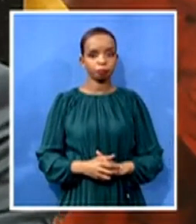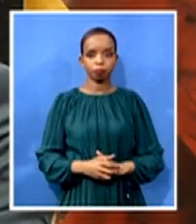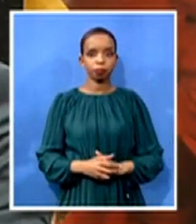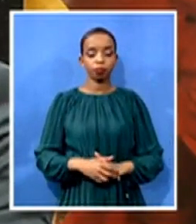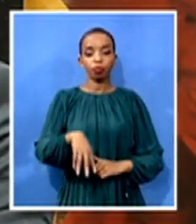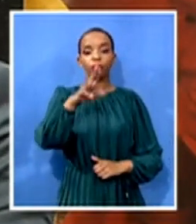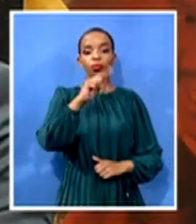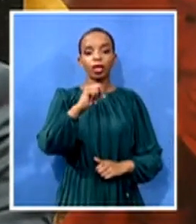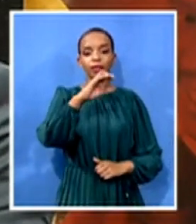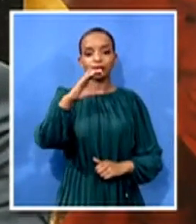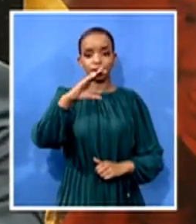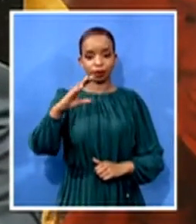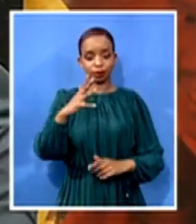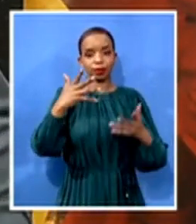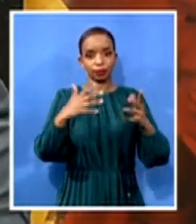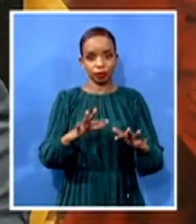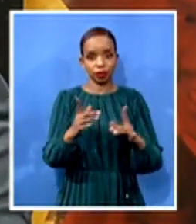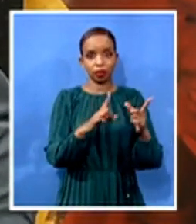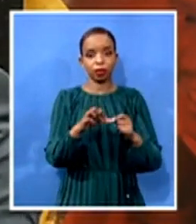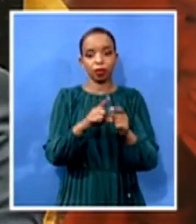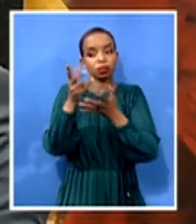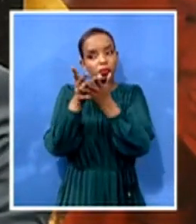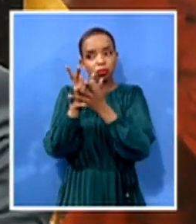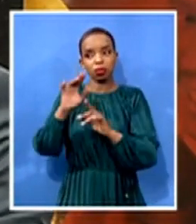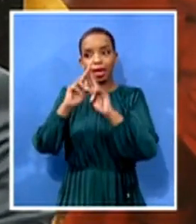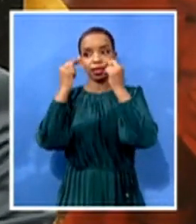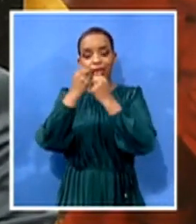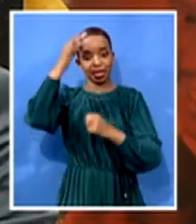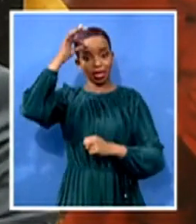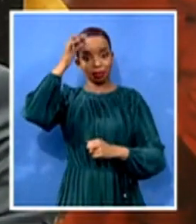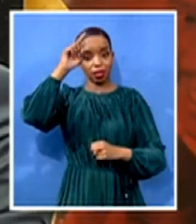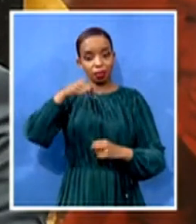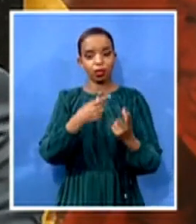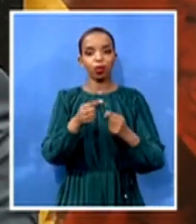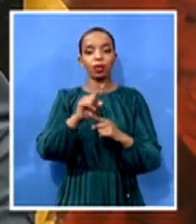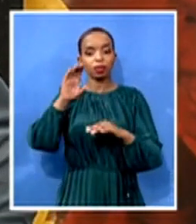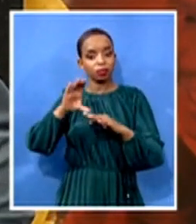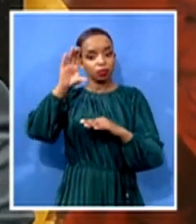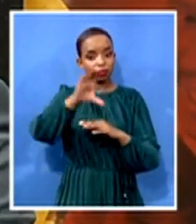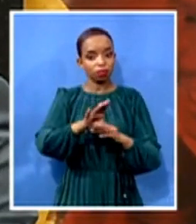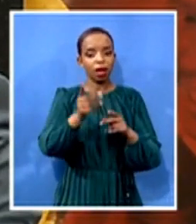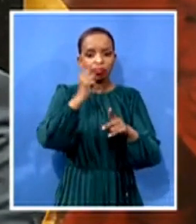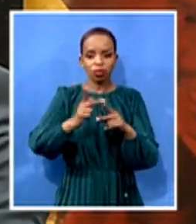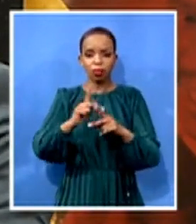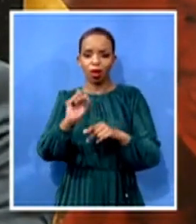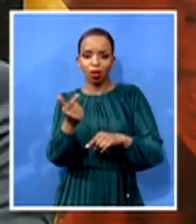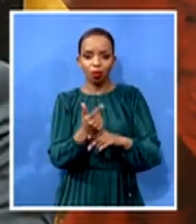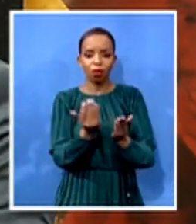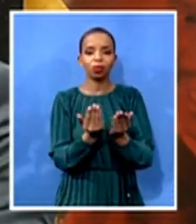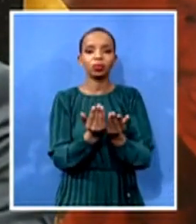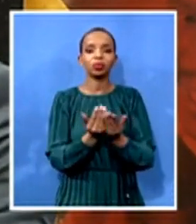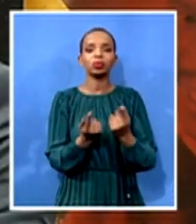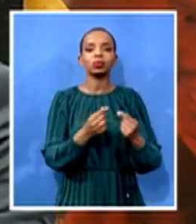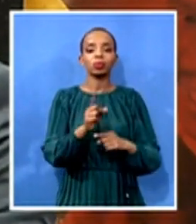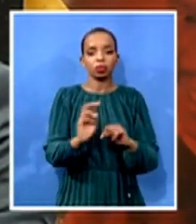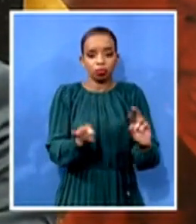government to grant the province extension of 2 weeks to prepare for all schools to be adequately ready to reopen in